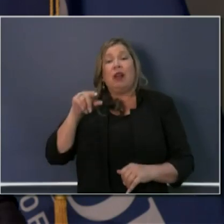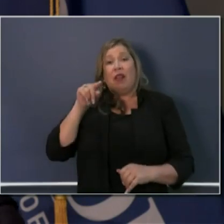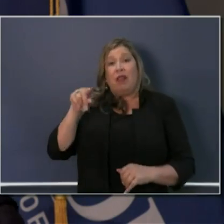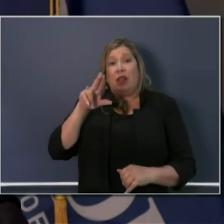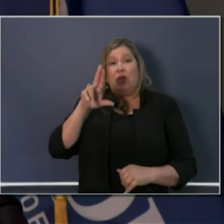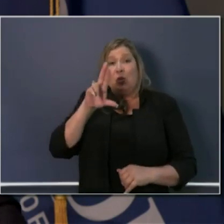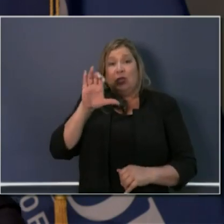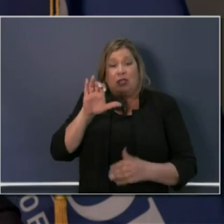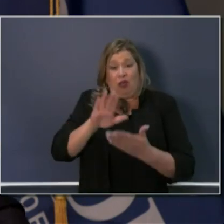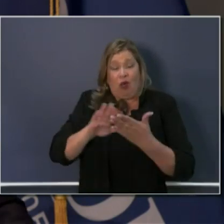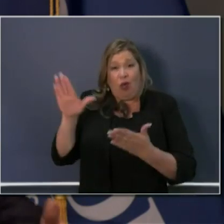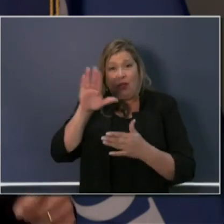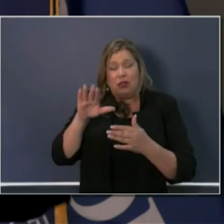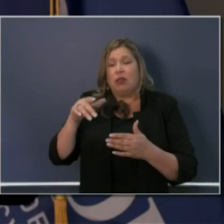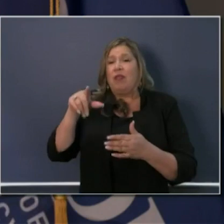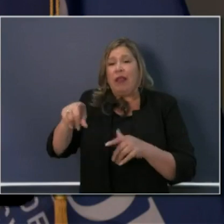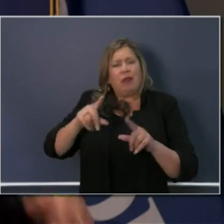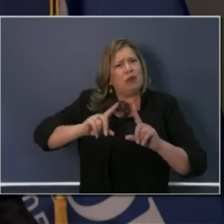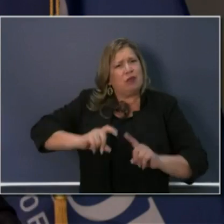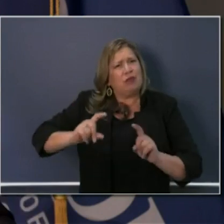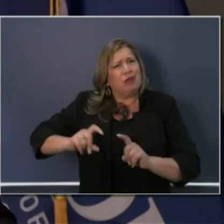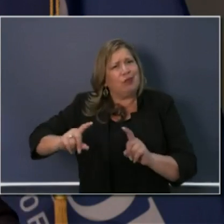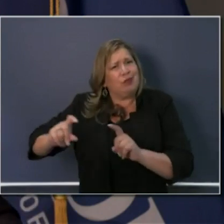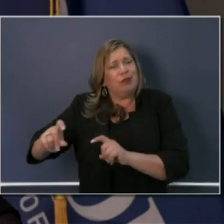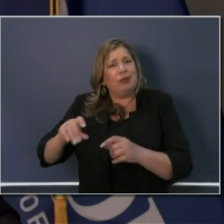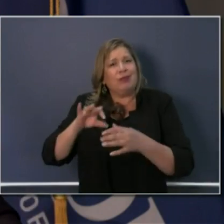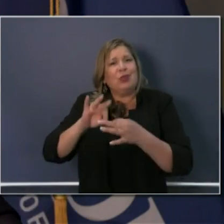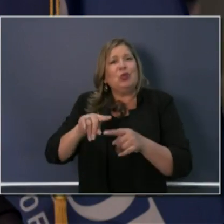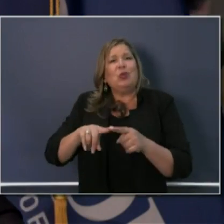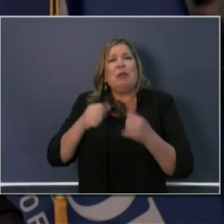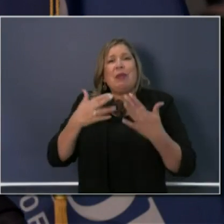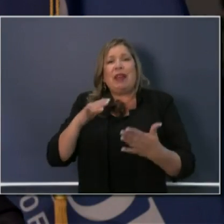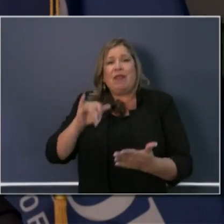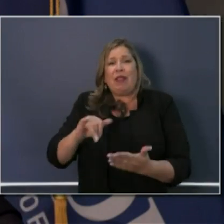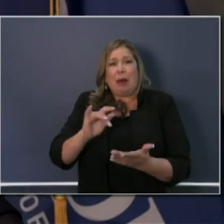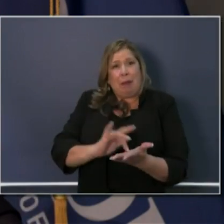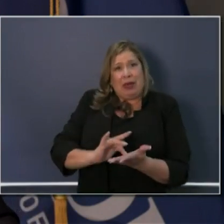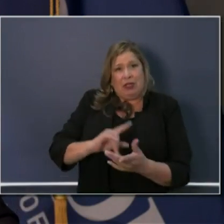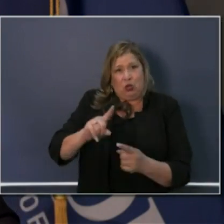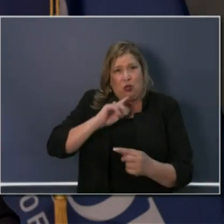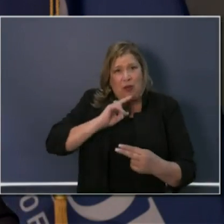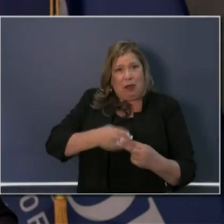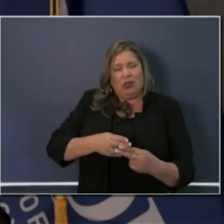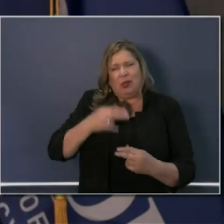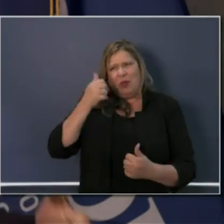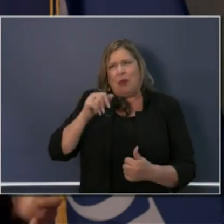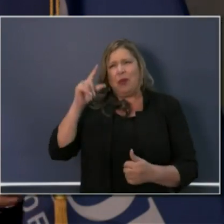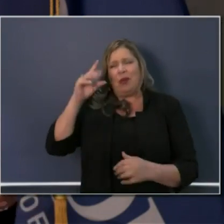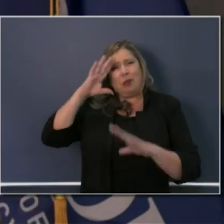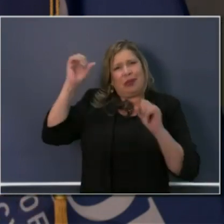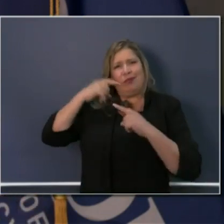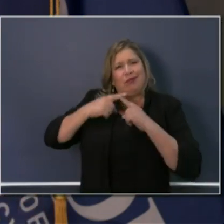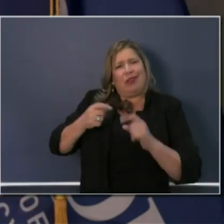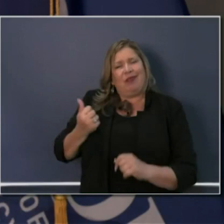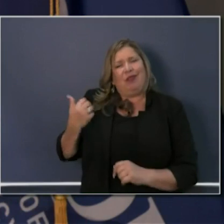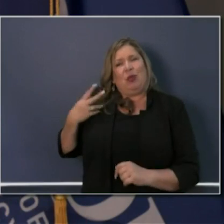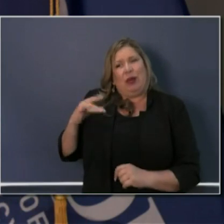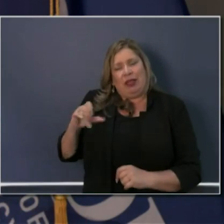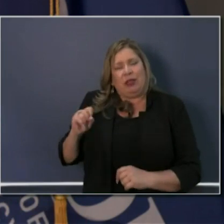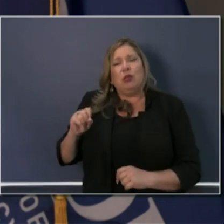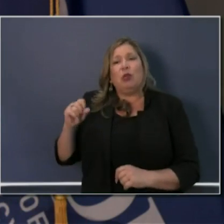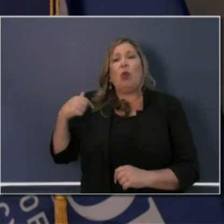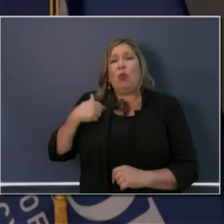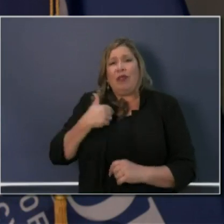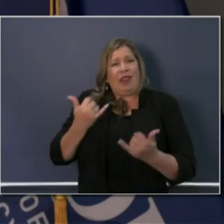with many of the drugs that have been referenced in the last few days very publicly. So we already are